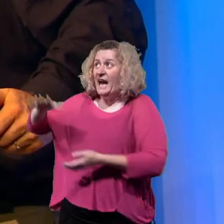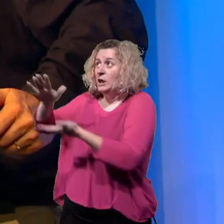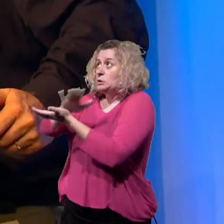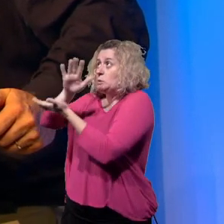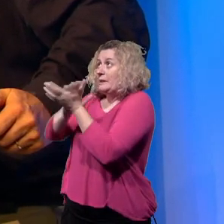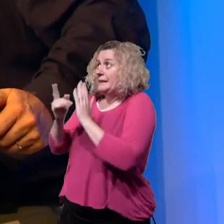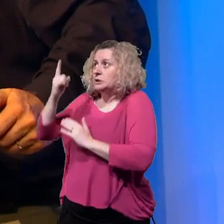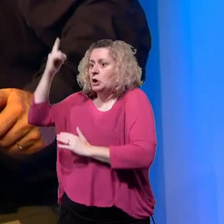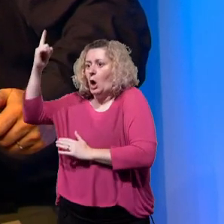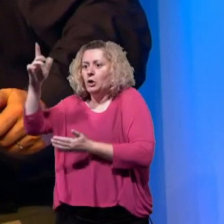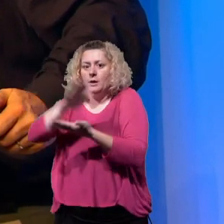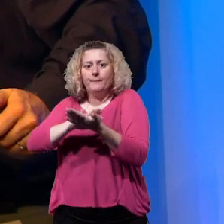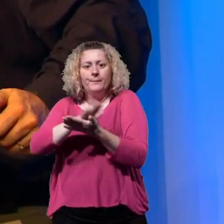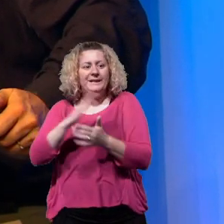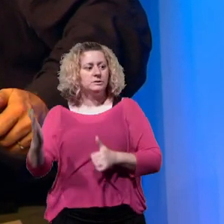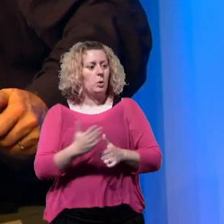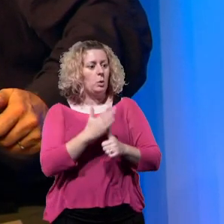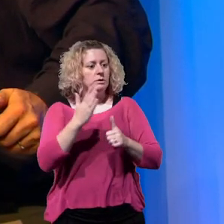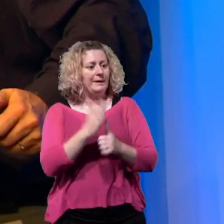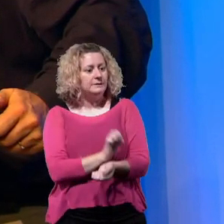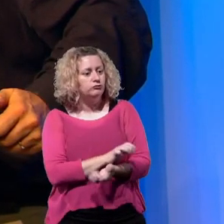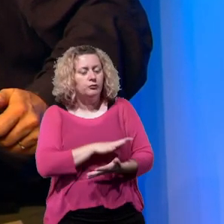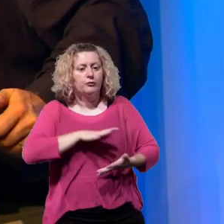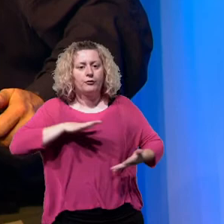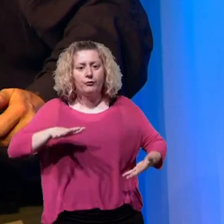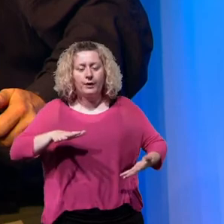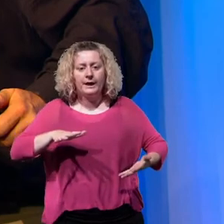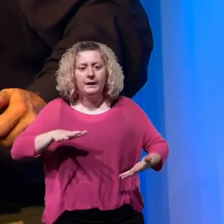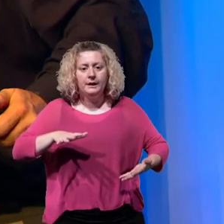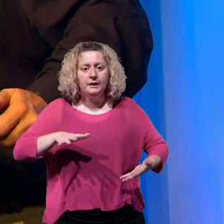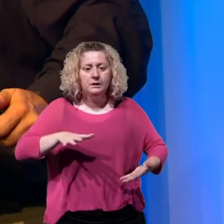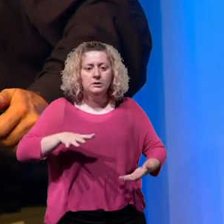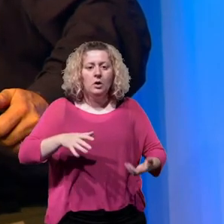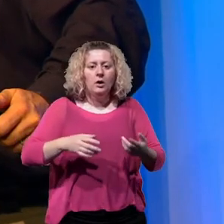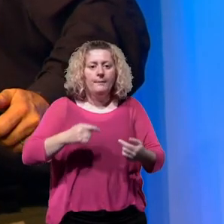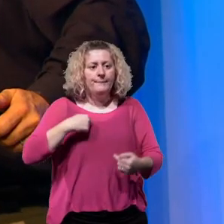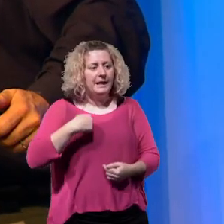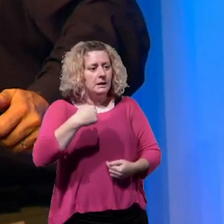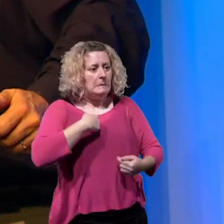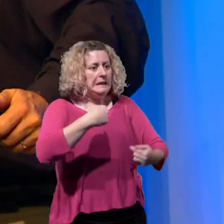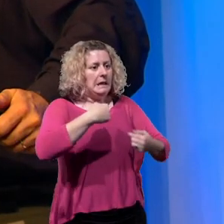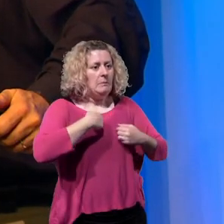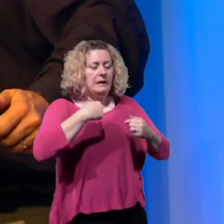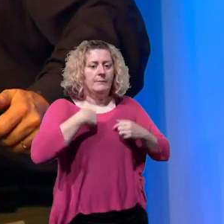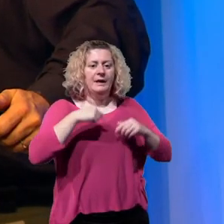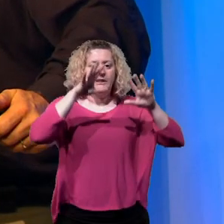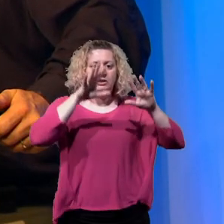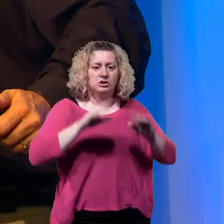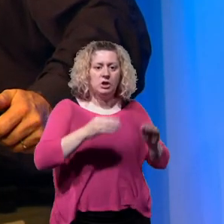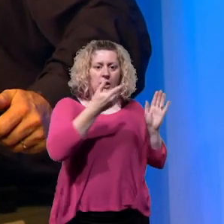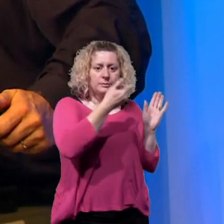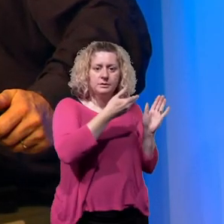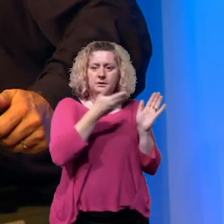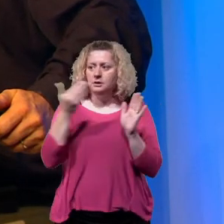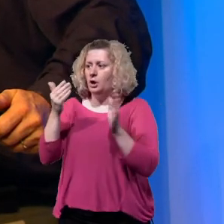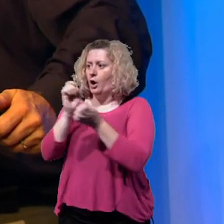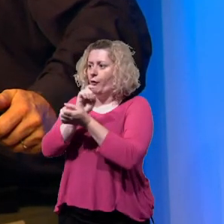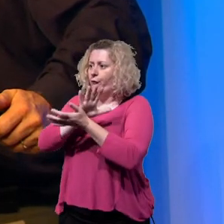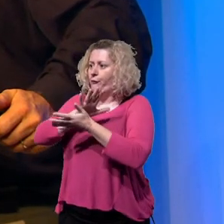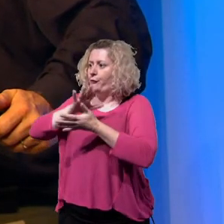myself, but freedom from myself in order to live for God and others. That's so key to Christian